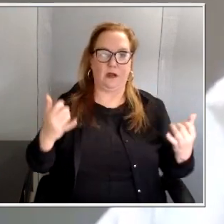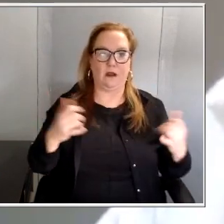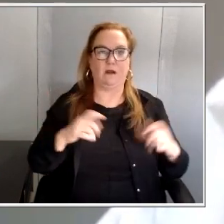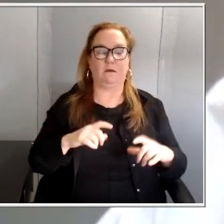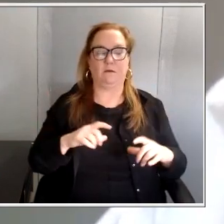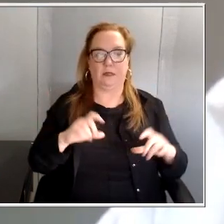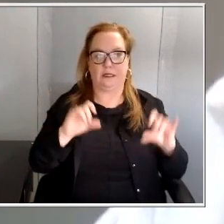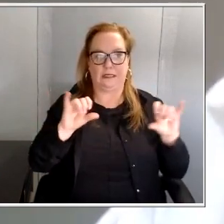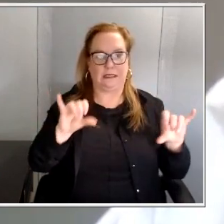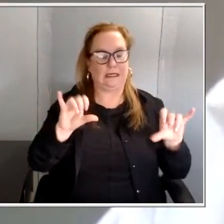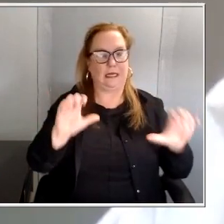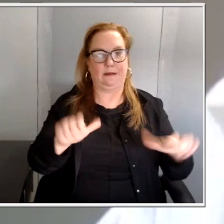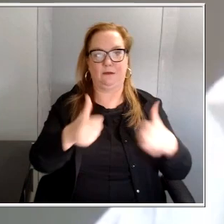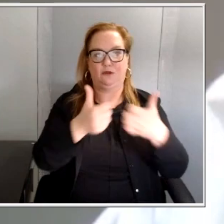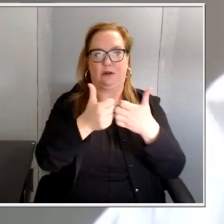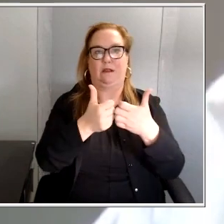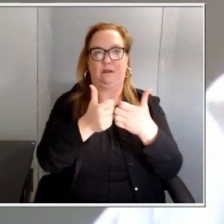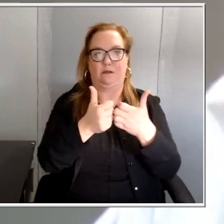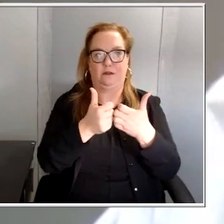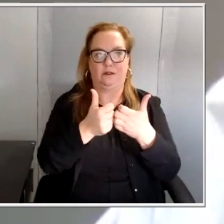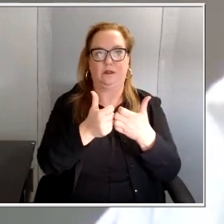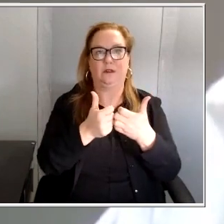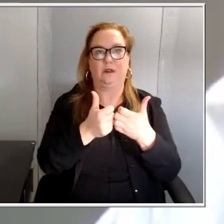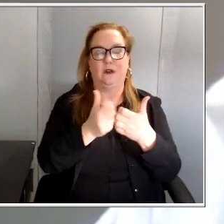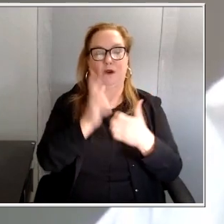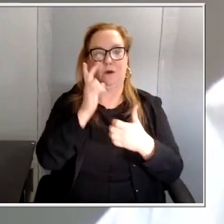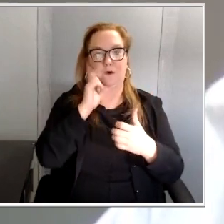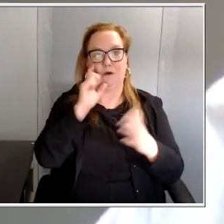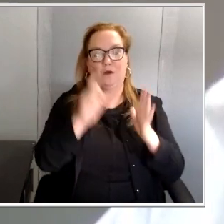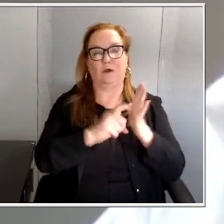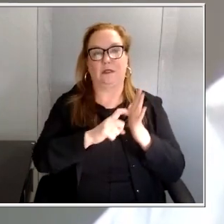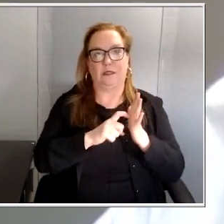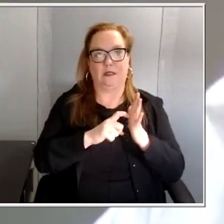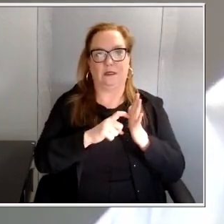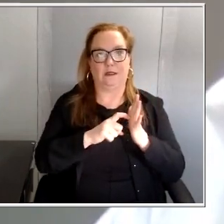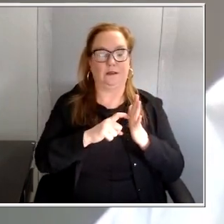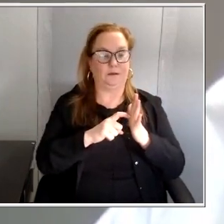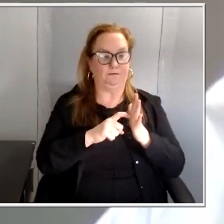the same challenges everyone else is, but I'm